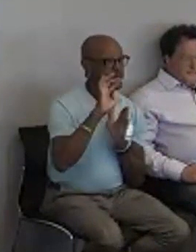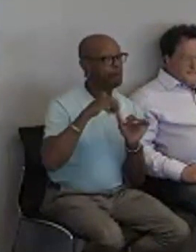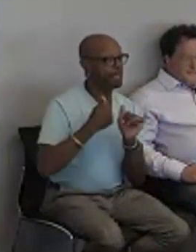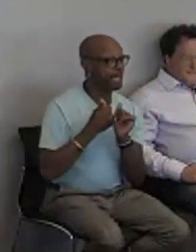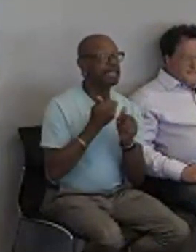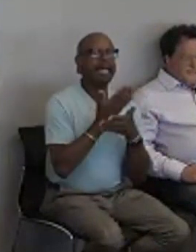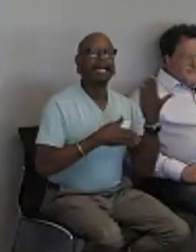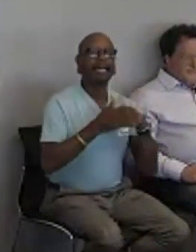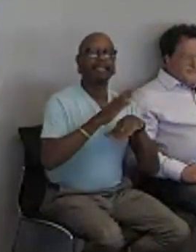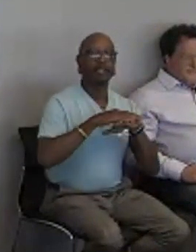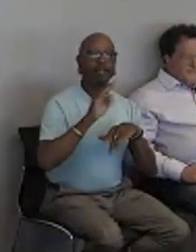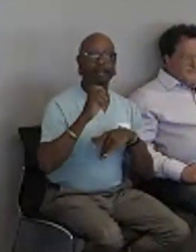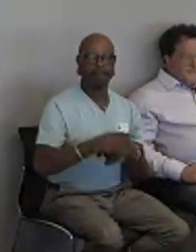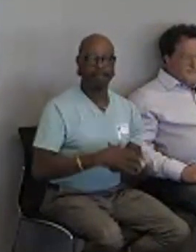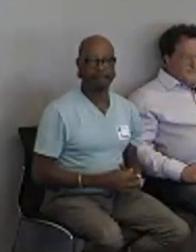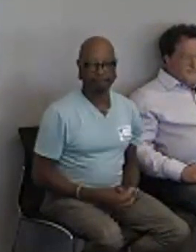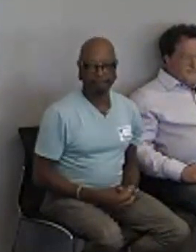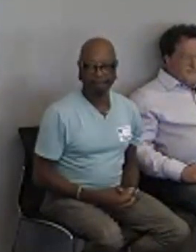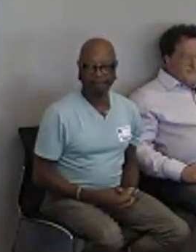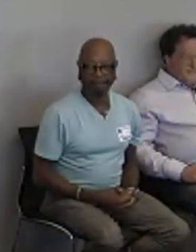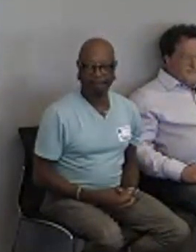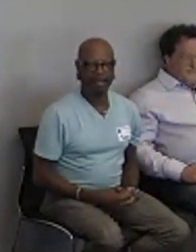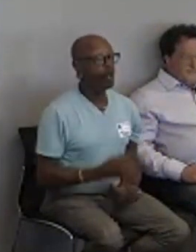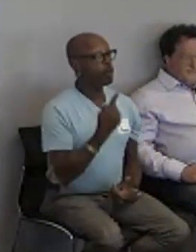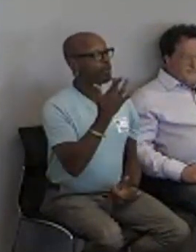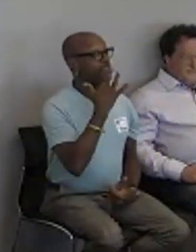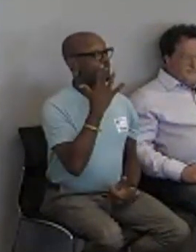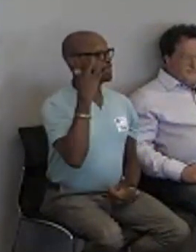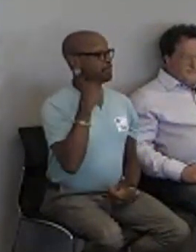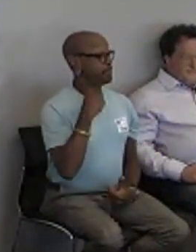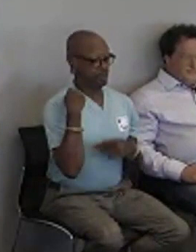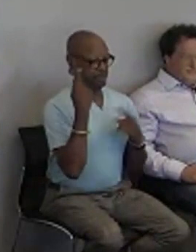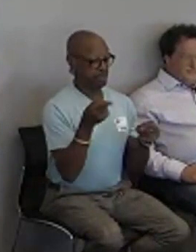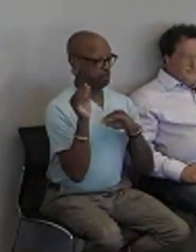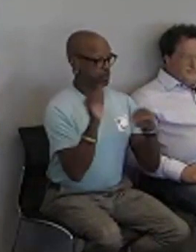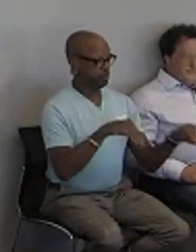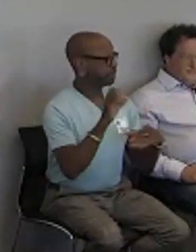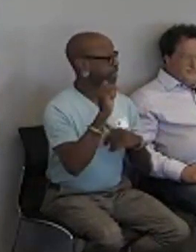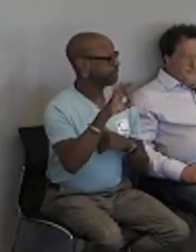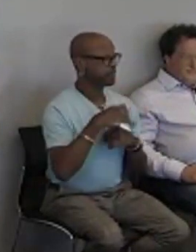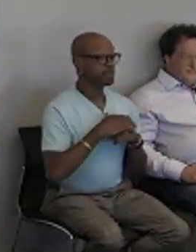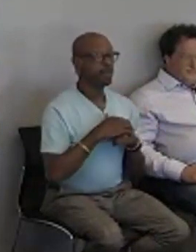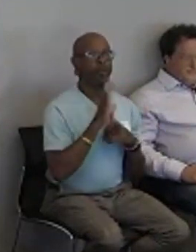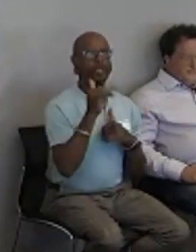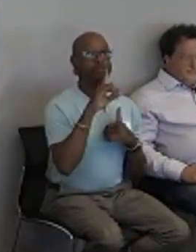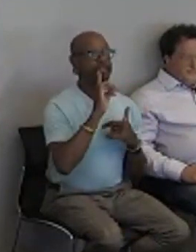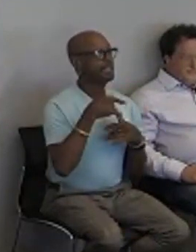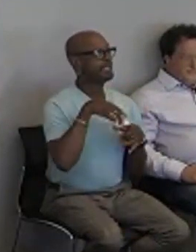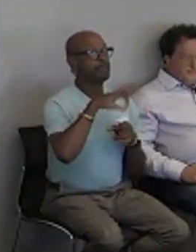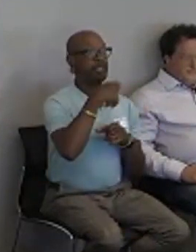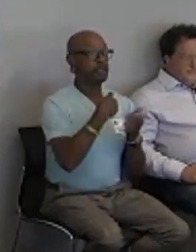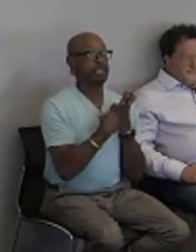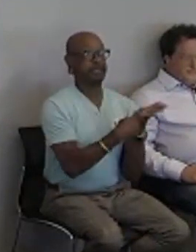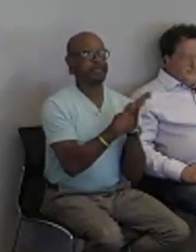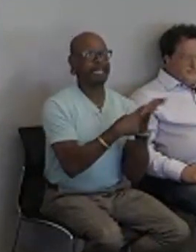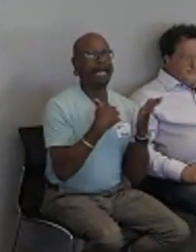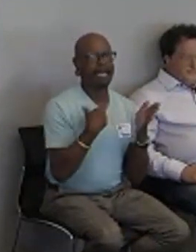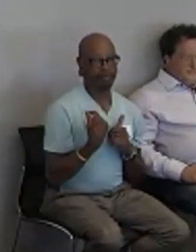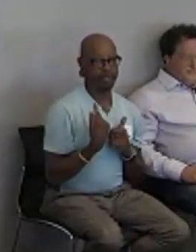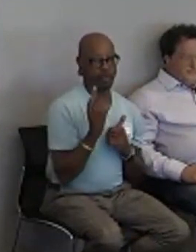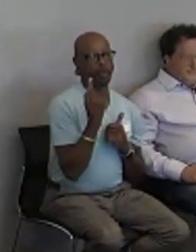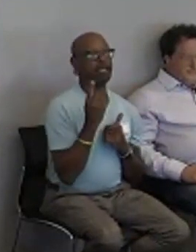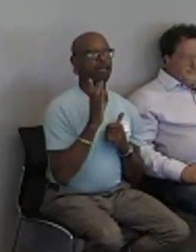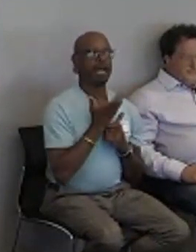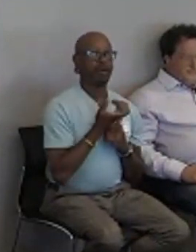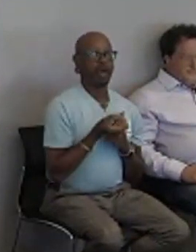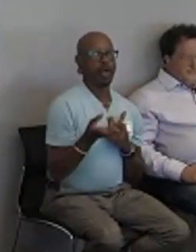behind hands-on mapping. One of my favorite experiences since moving to San Francisco was a spirited debate that I had with one of